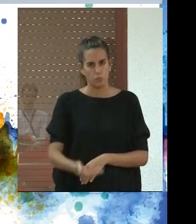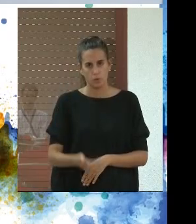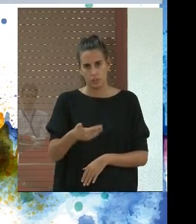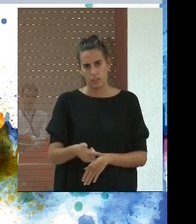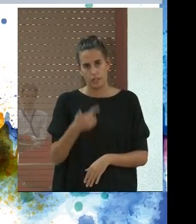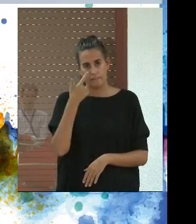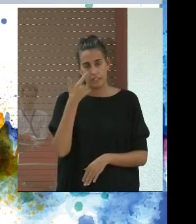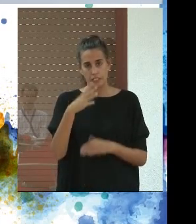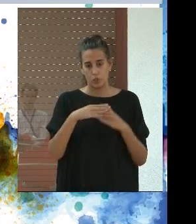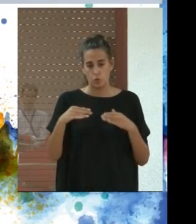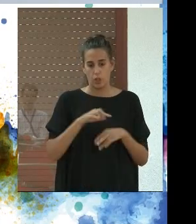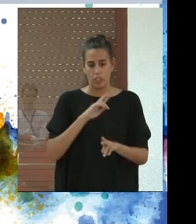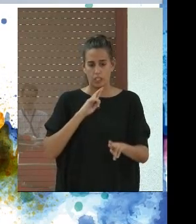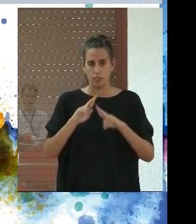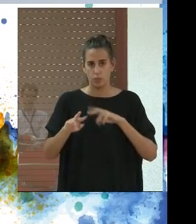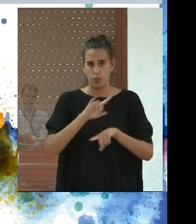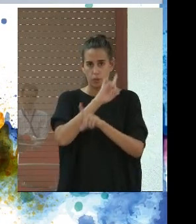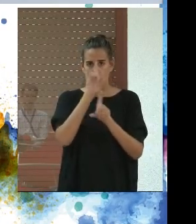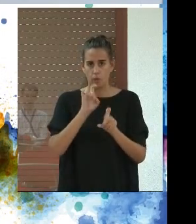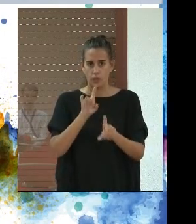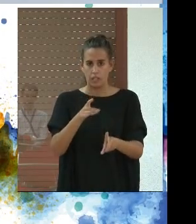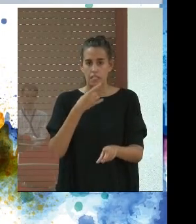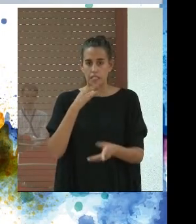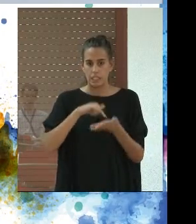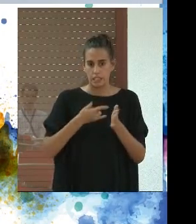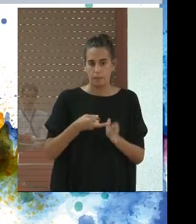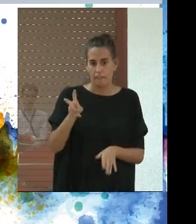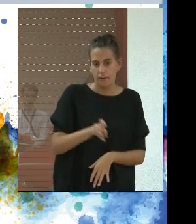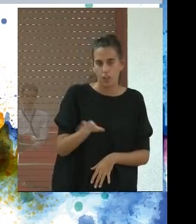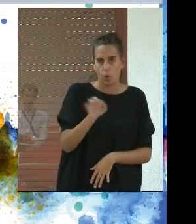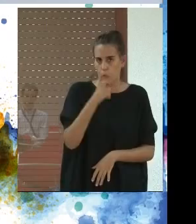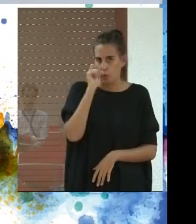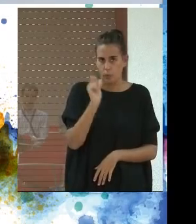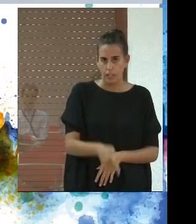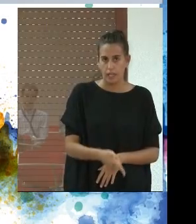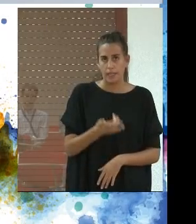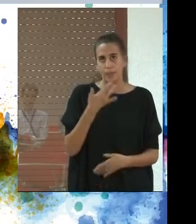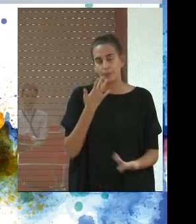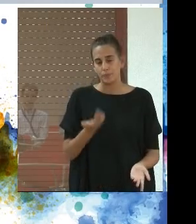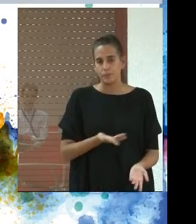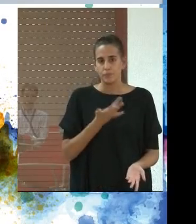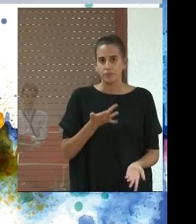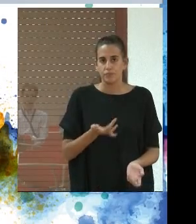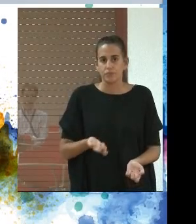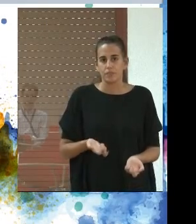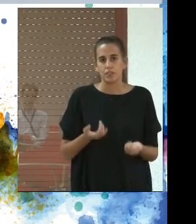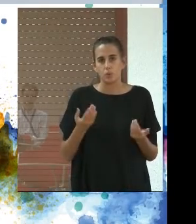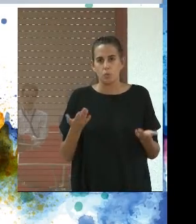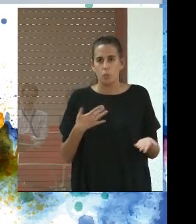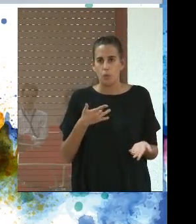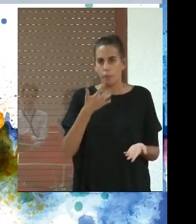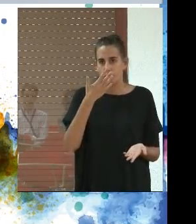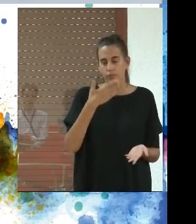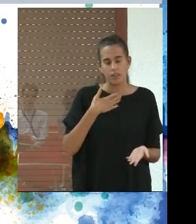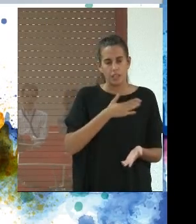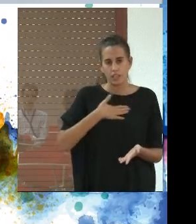the usability surveys. We think that it is important to get feedback from the users with regards